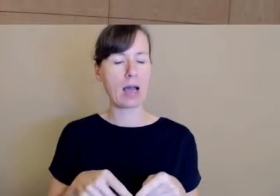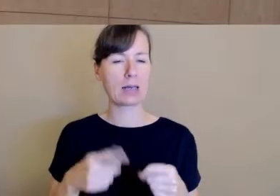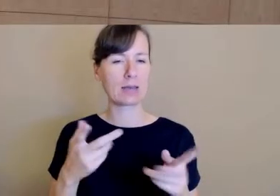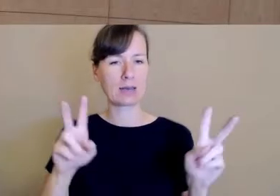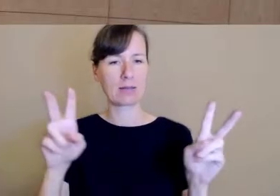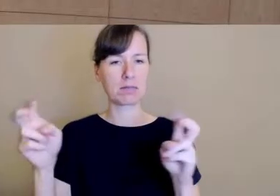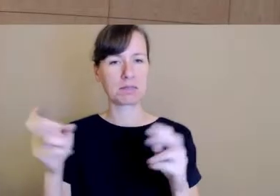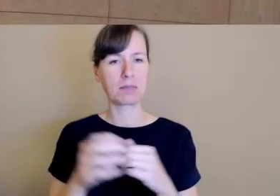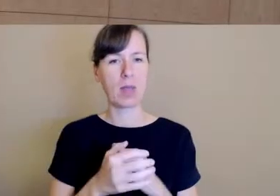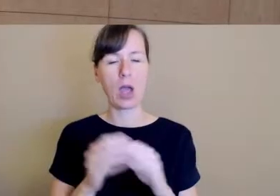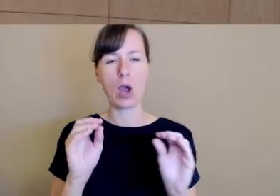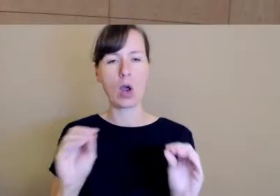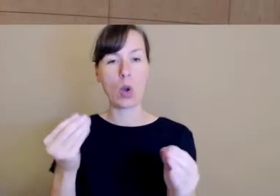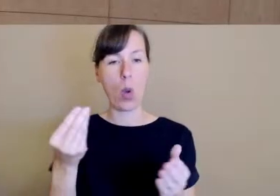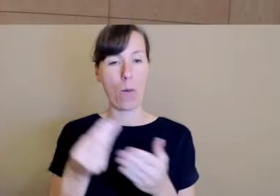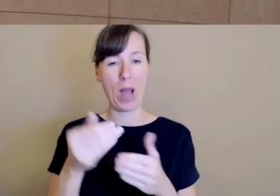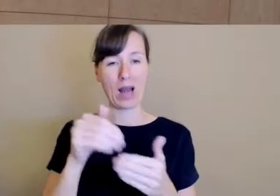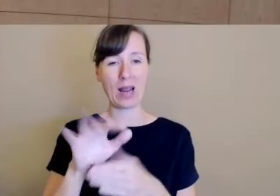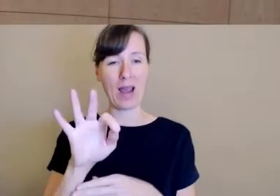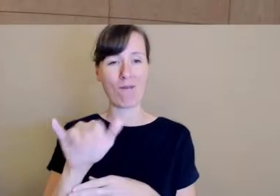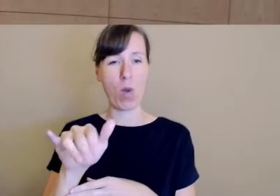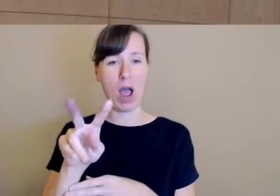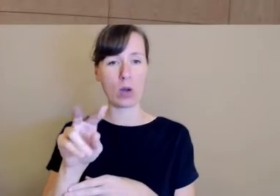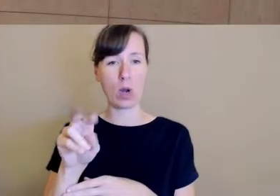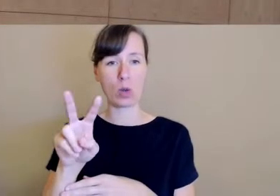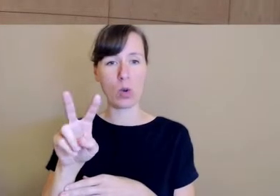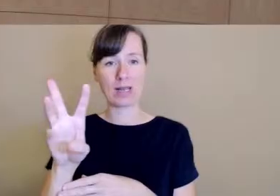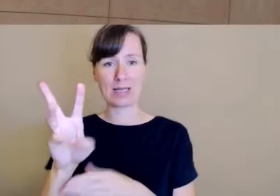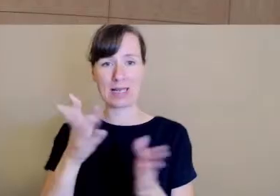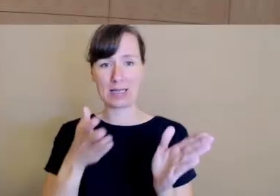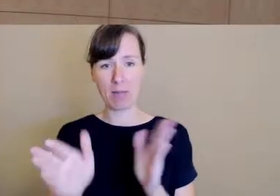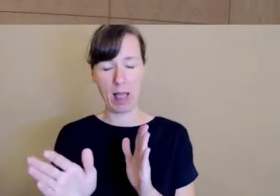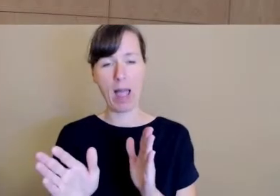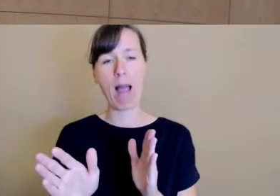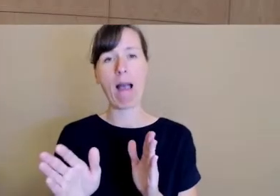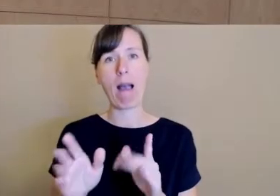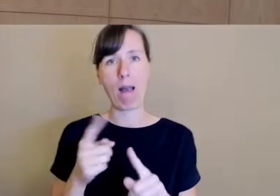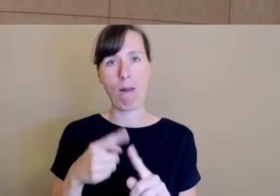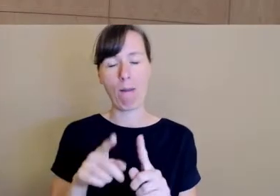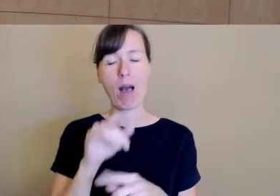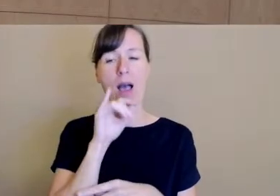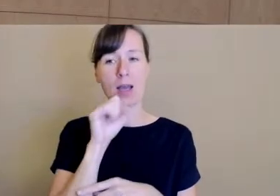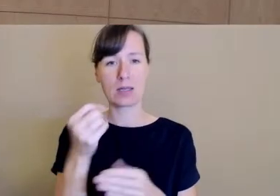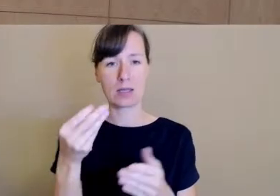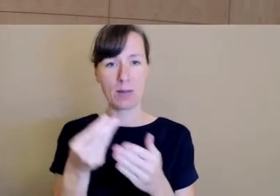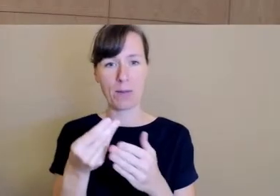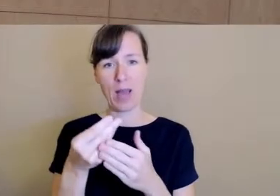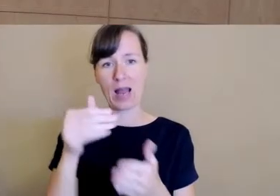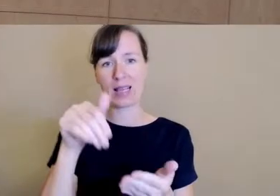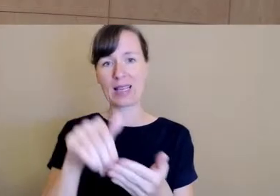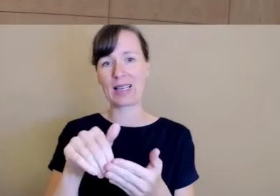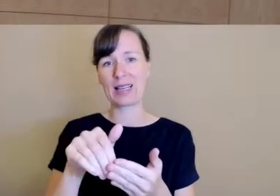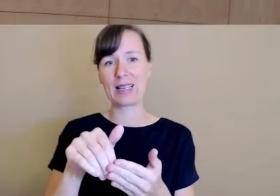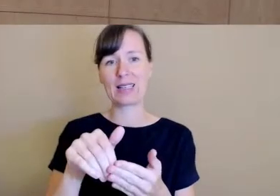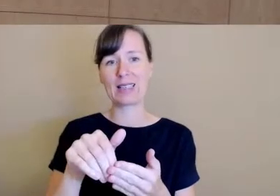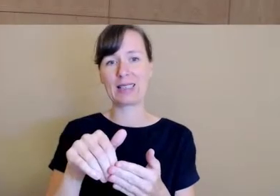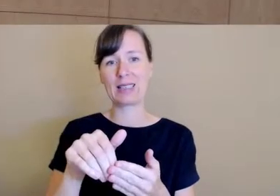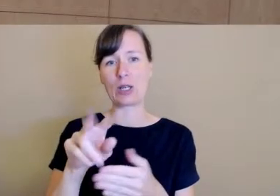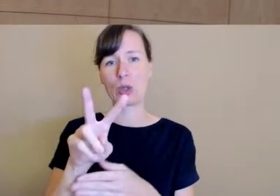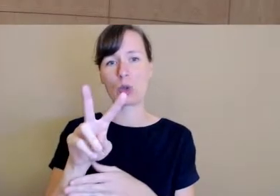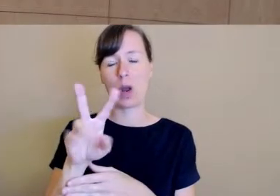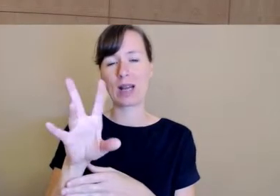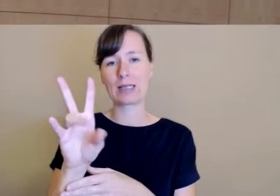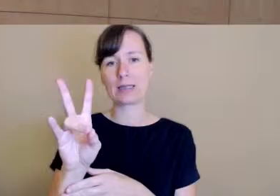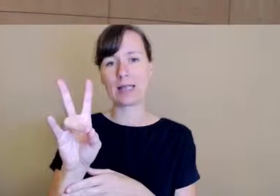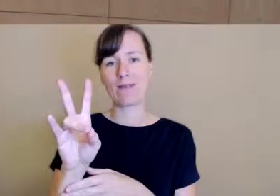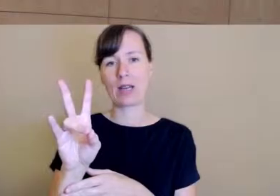money in the FY26 plan for it, but there is money in the